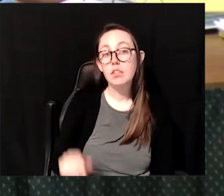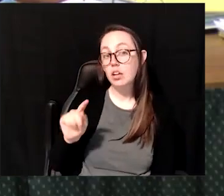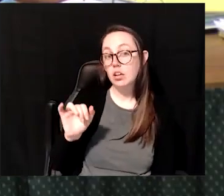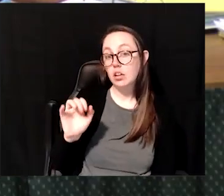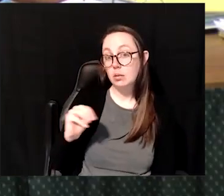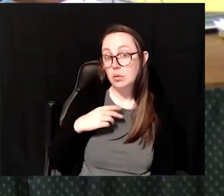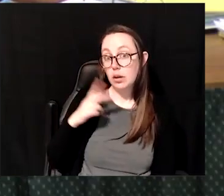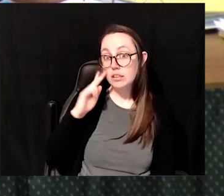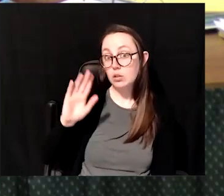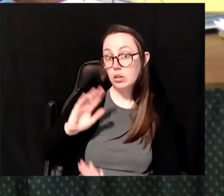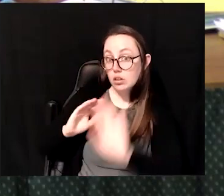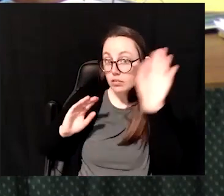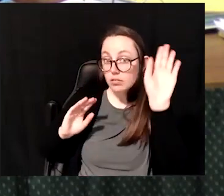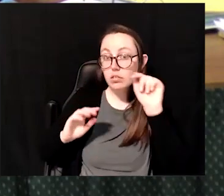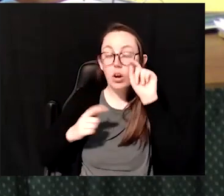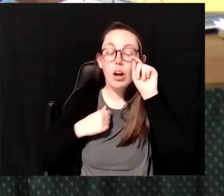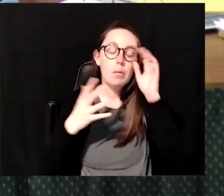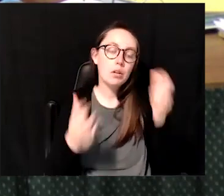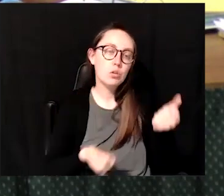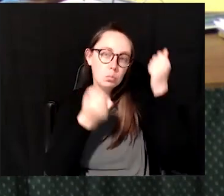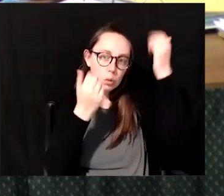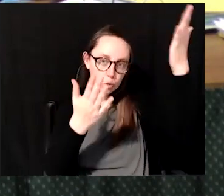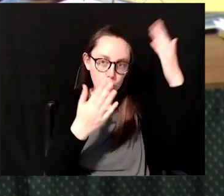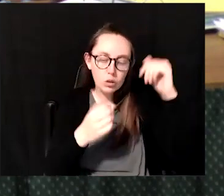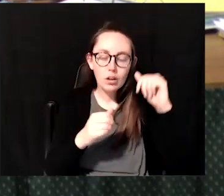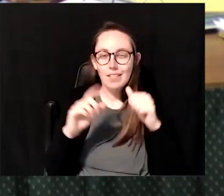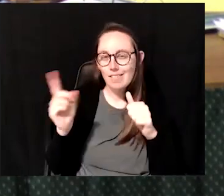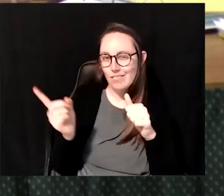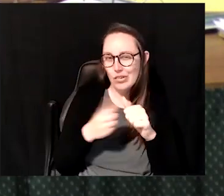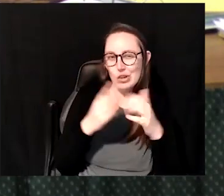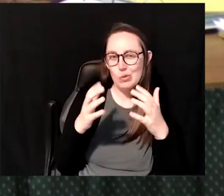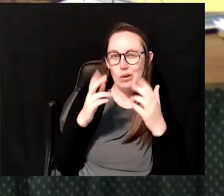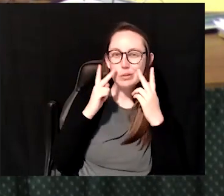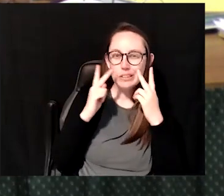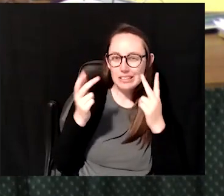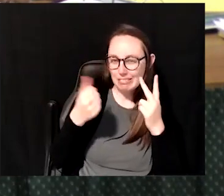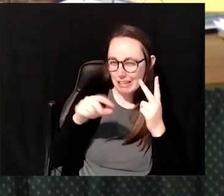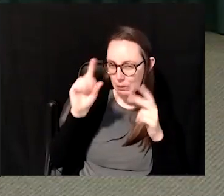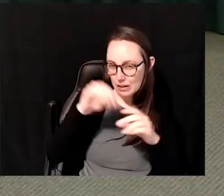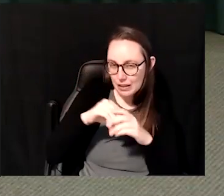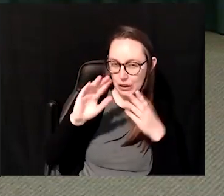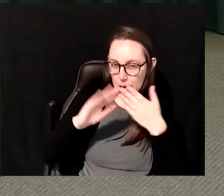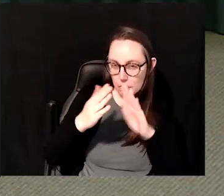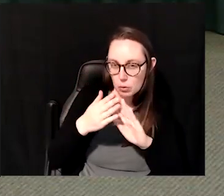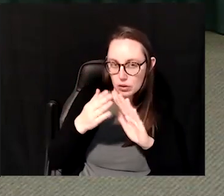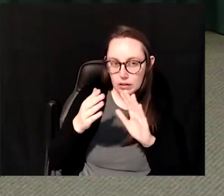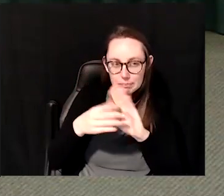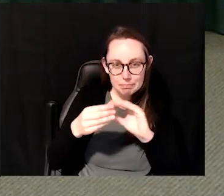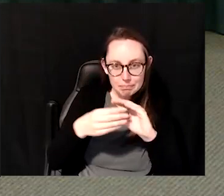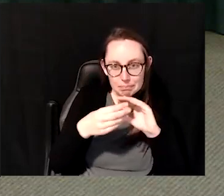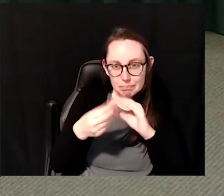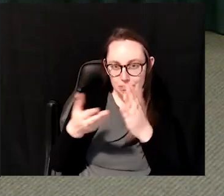I was going to see if there's anybody in the community that wants to speak on the item uh Franz